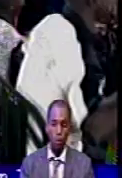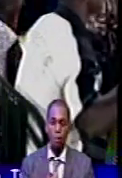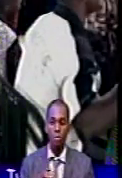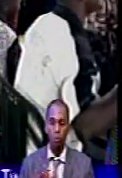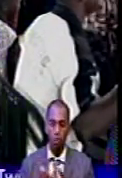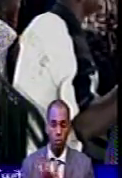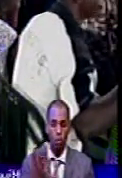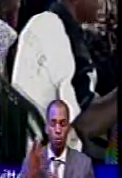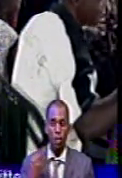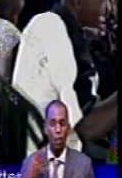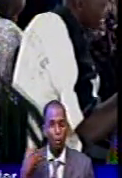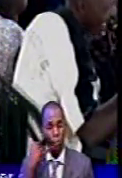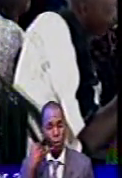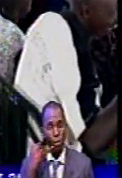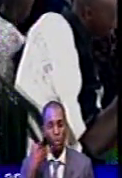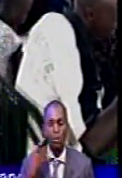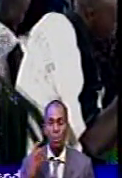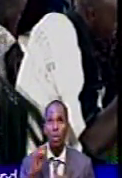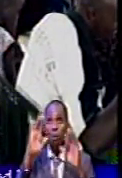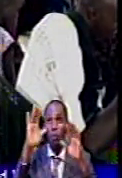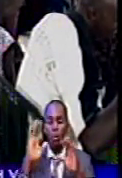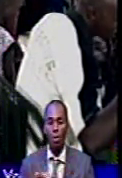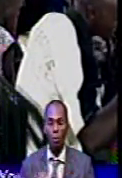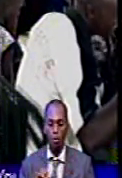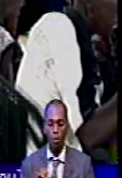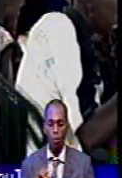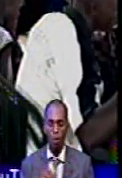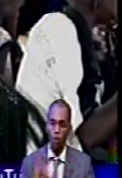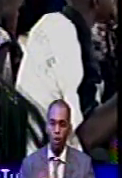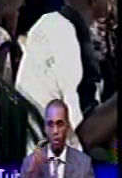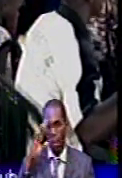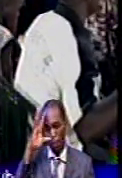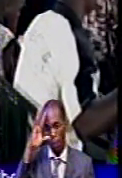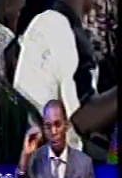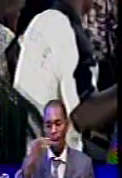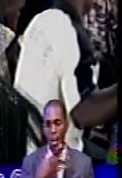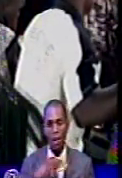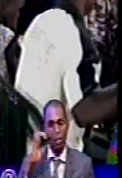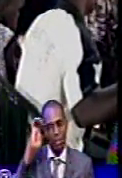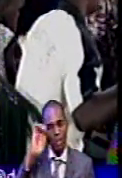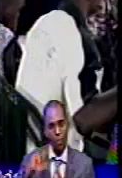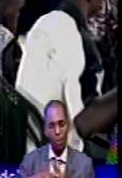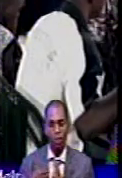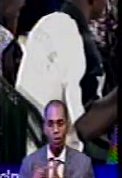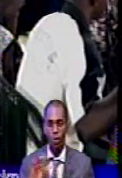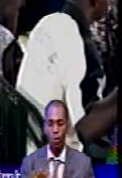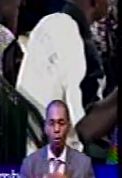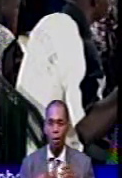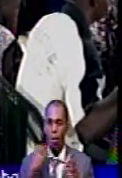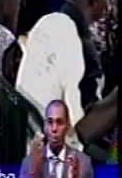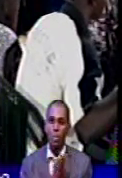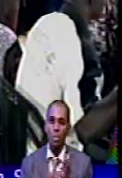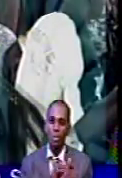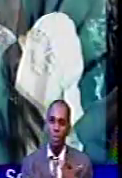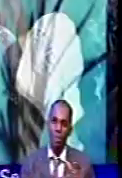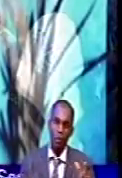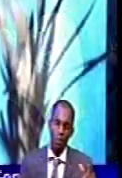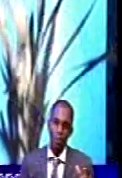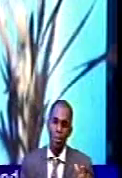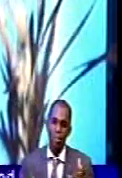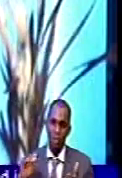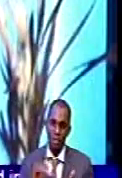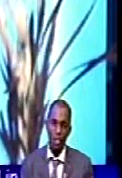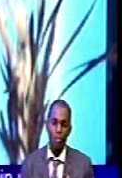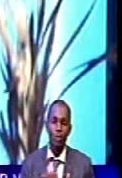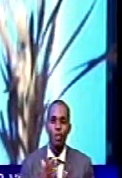the son, who could not breathe in his second nose, came running to mommy and says, "Mommy, I